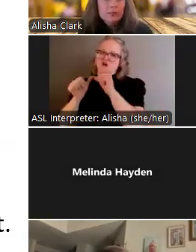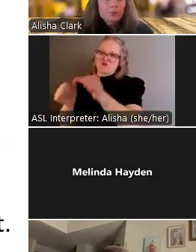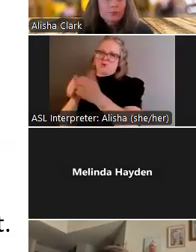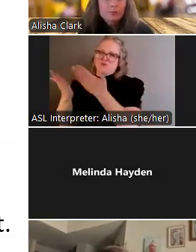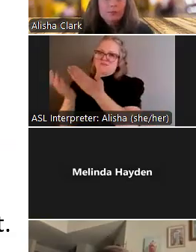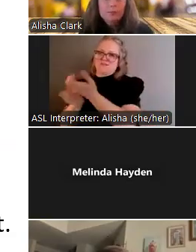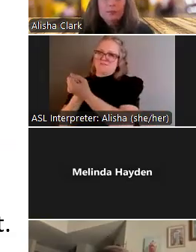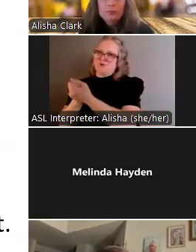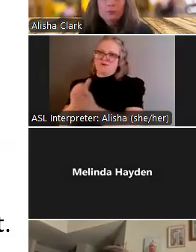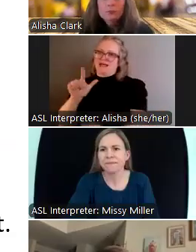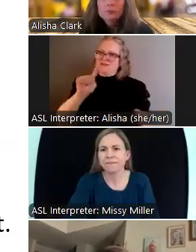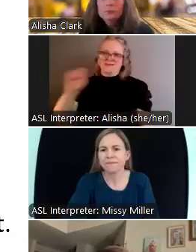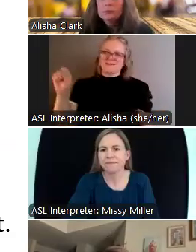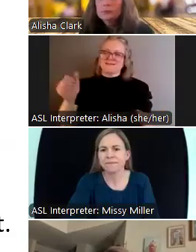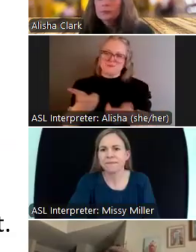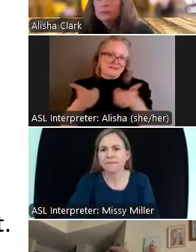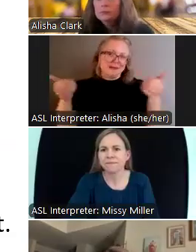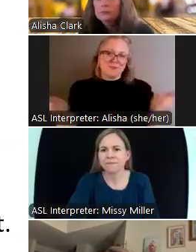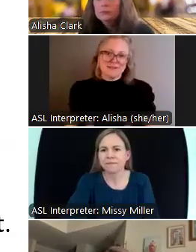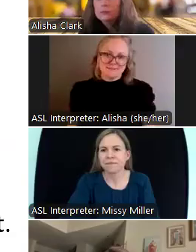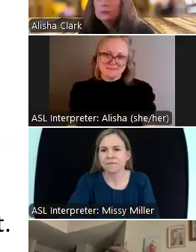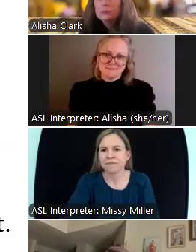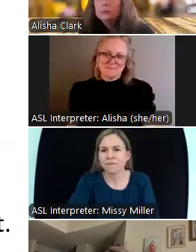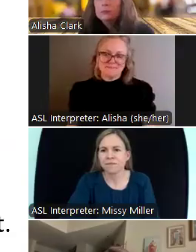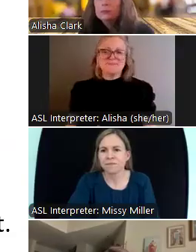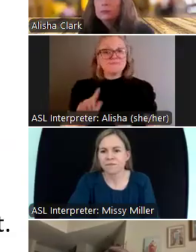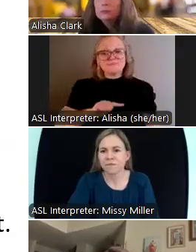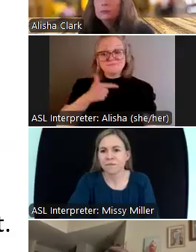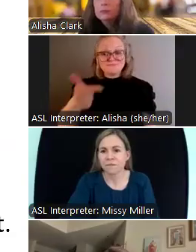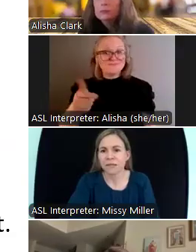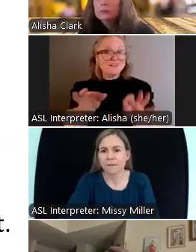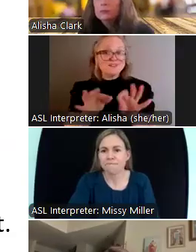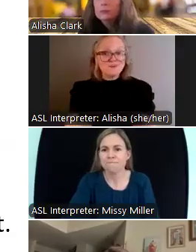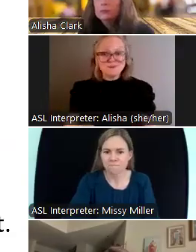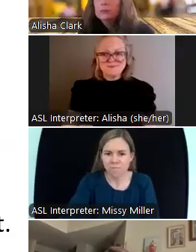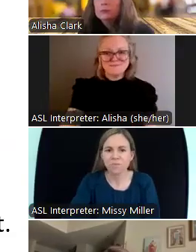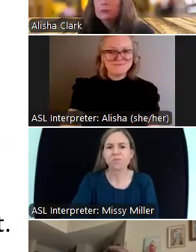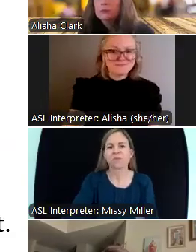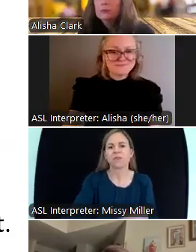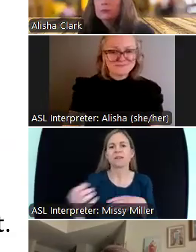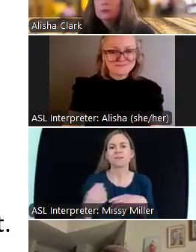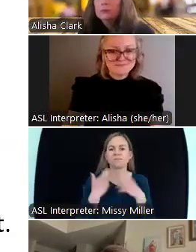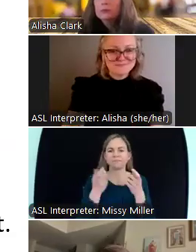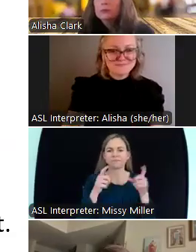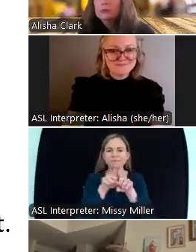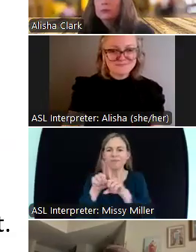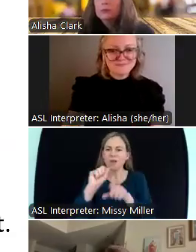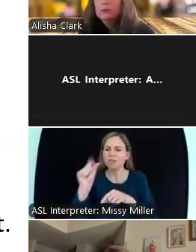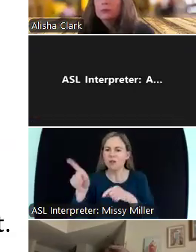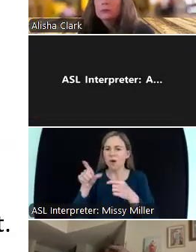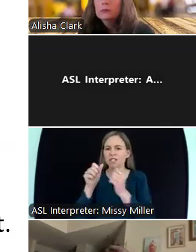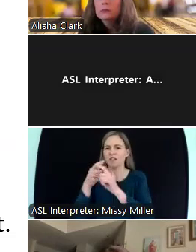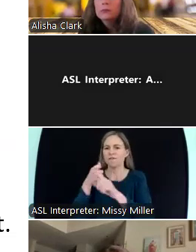division. We also have a question from Aaron. Does any waiver cover childcare